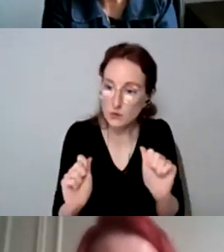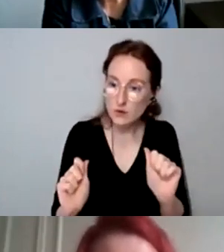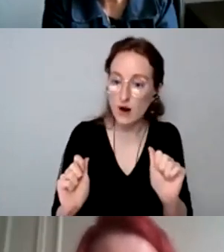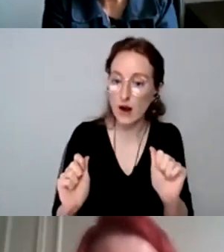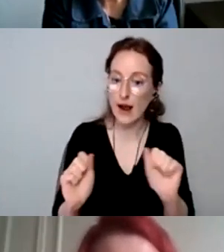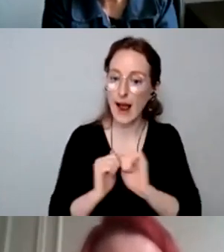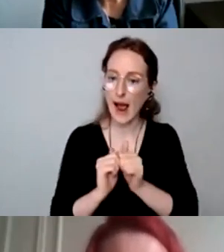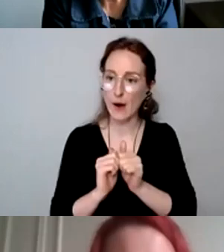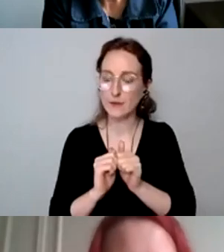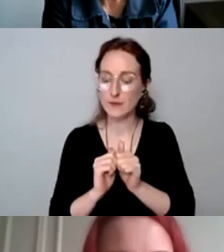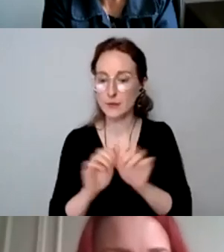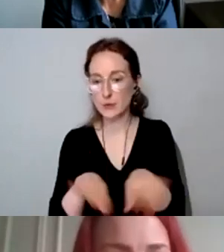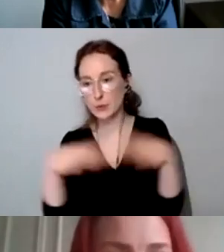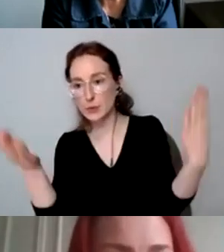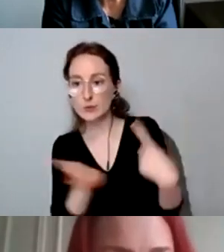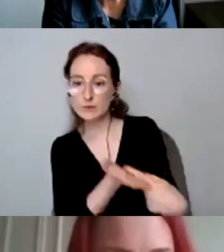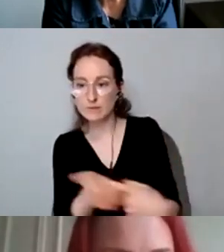talk about it, to make photos.